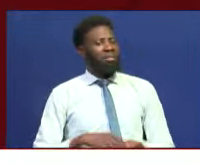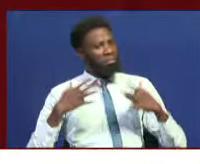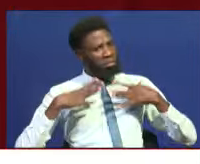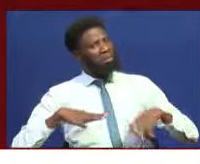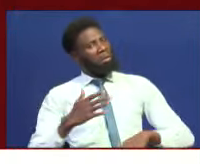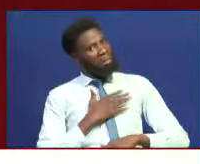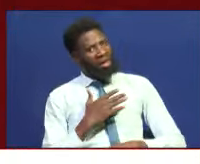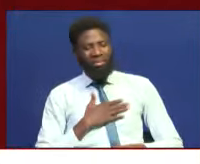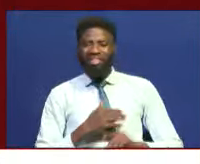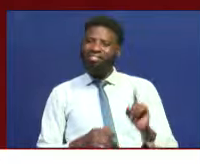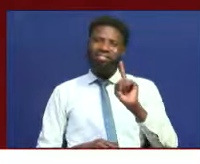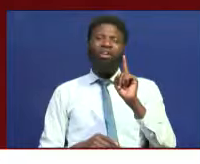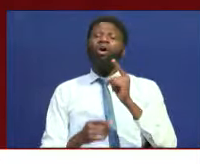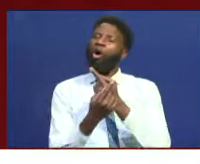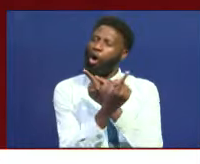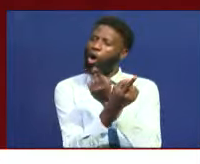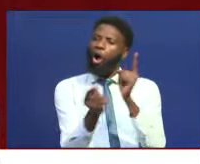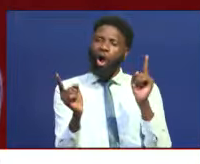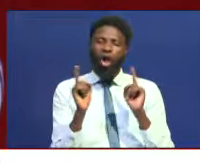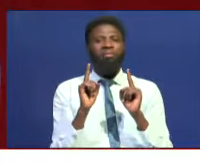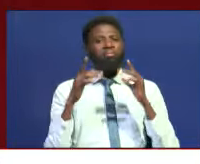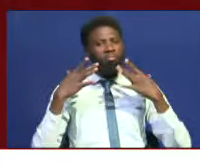wetu. We are one